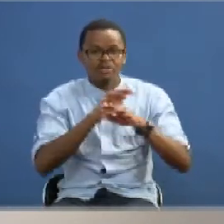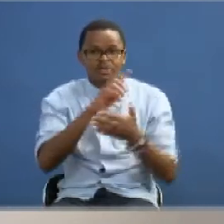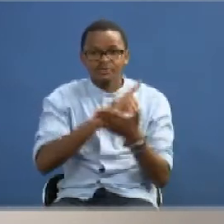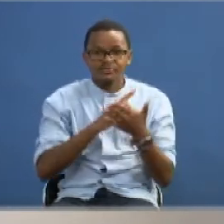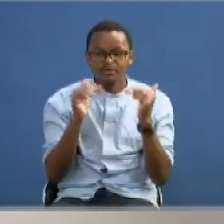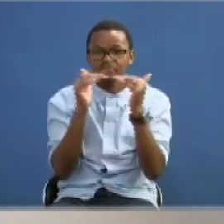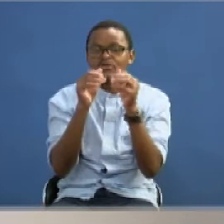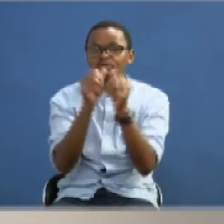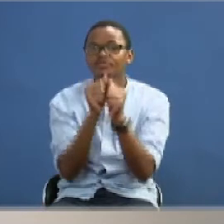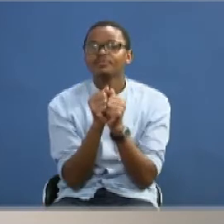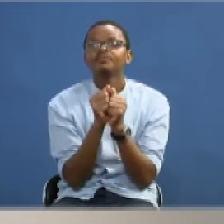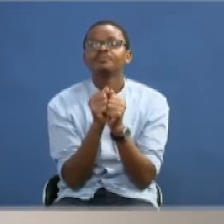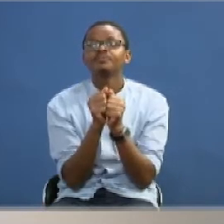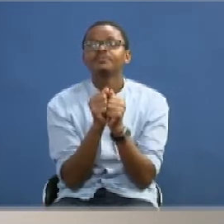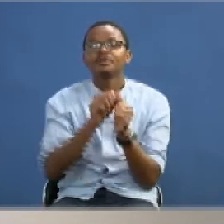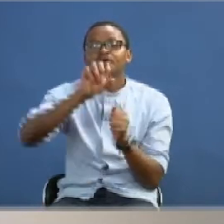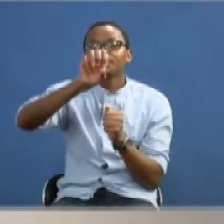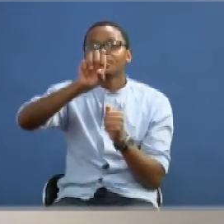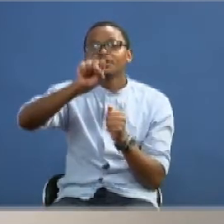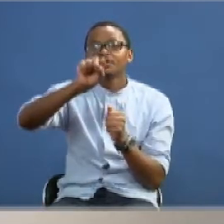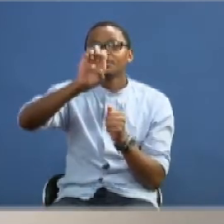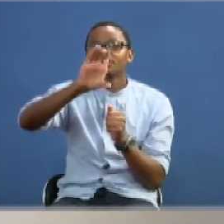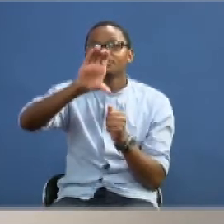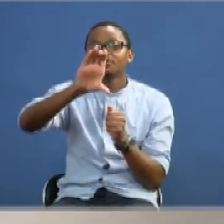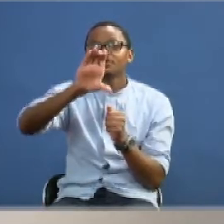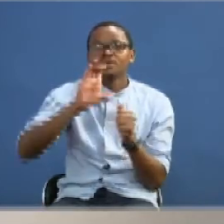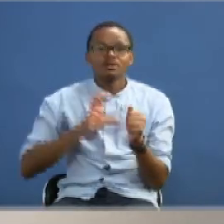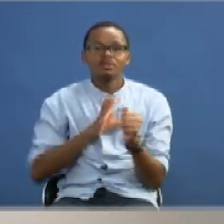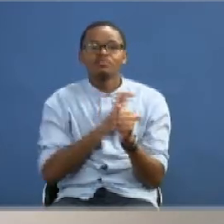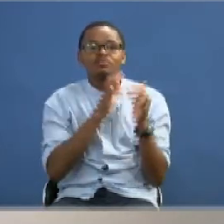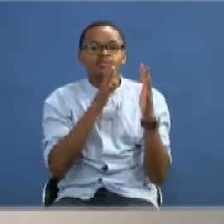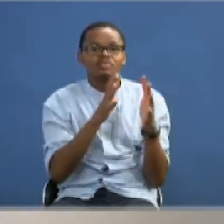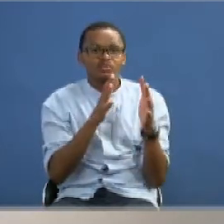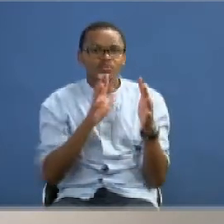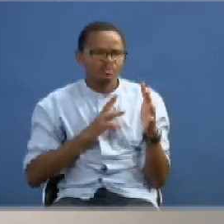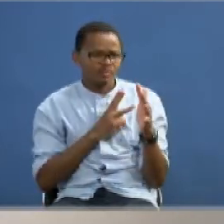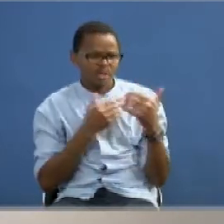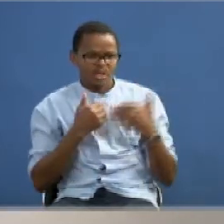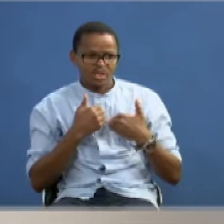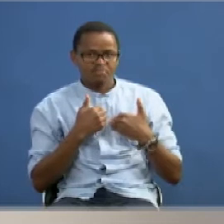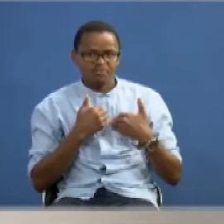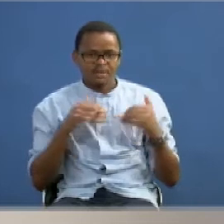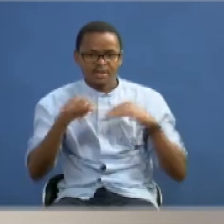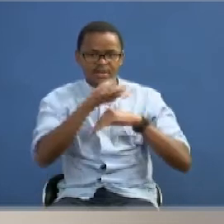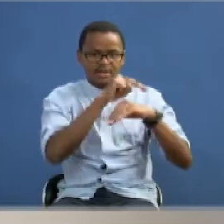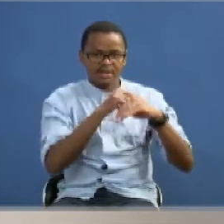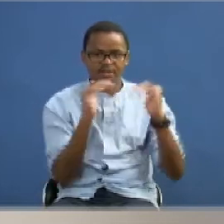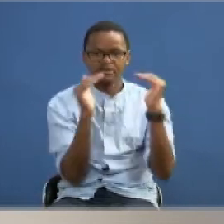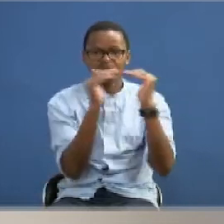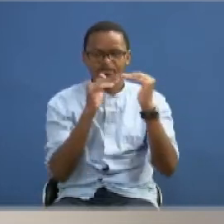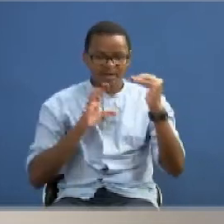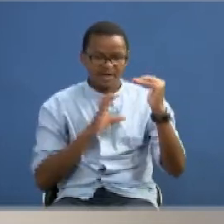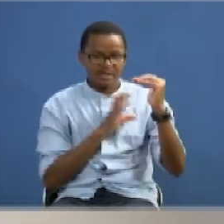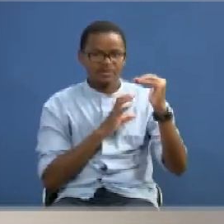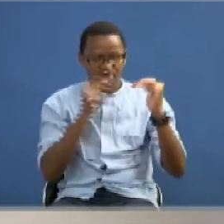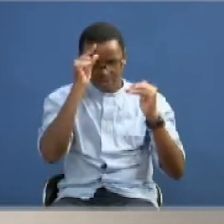level with the SECs, assistant county commissioners. We also have at national level, the Council of Governors